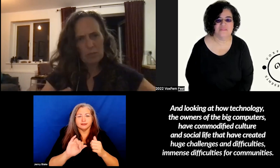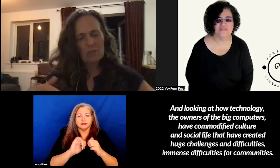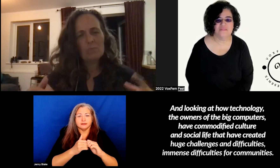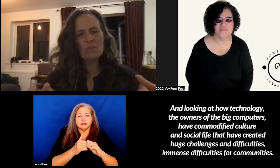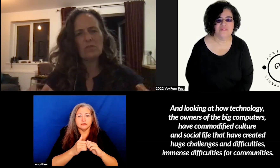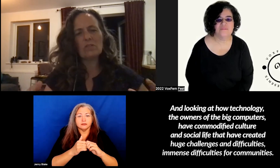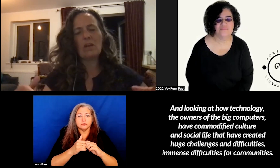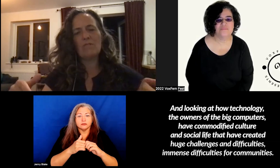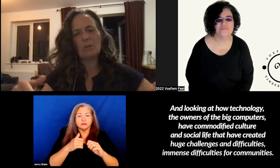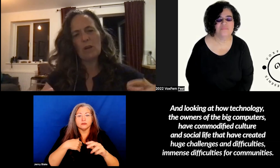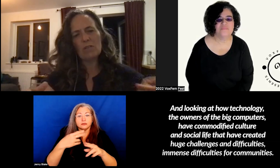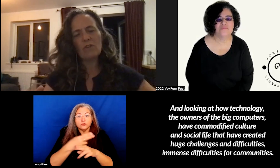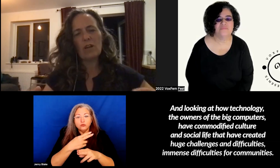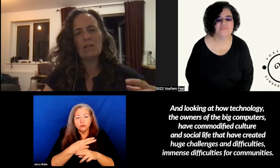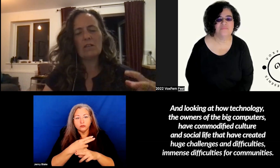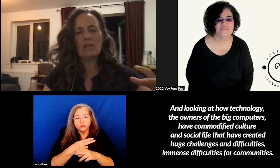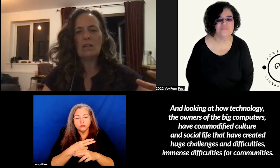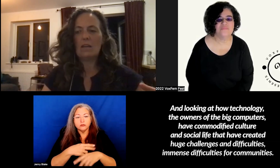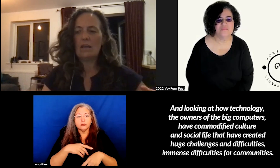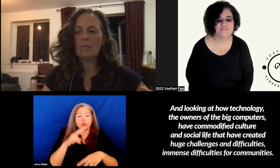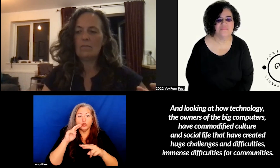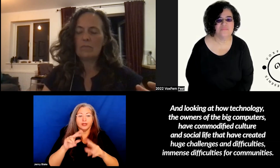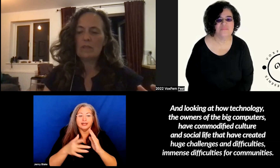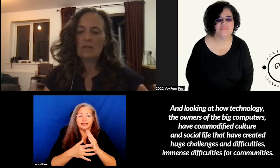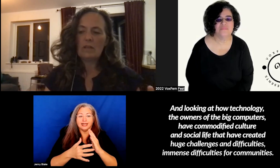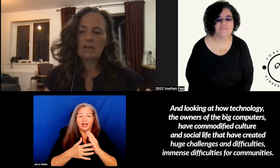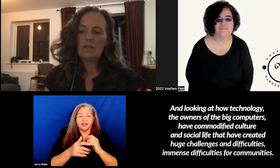of the big computers have commodified,